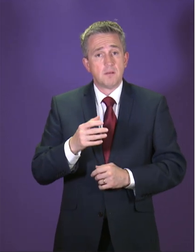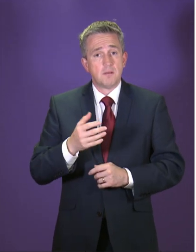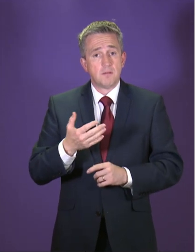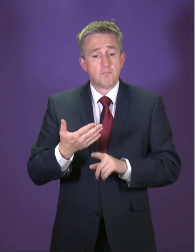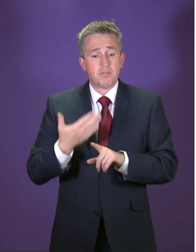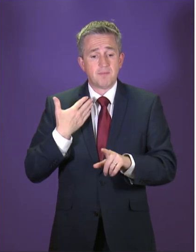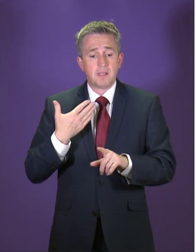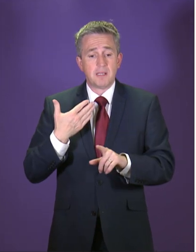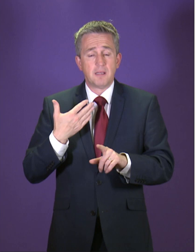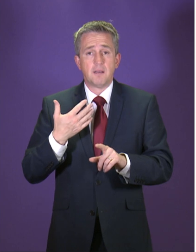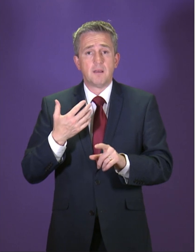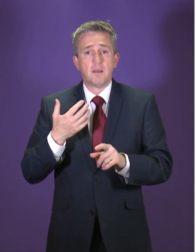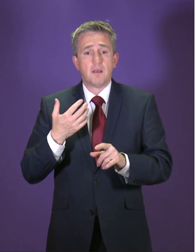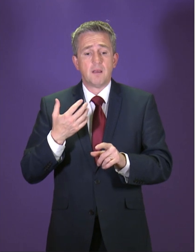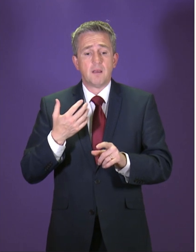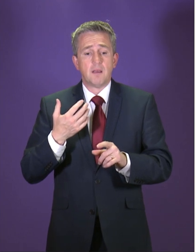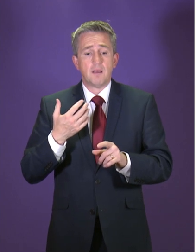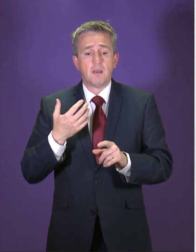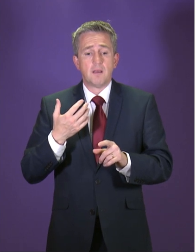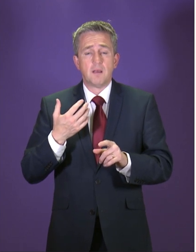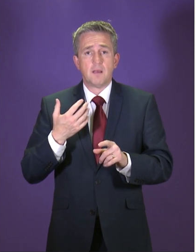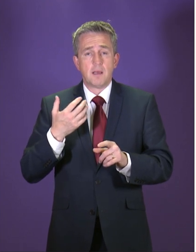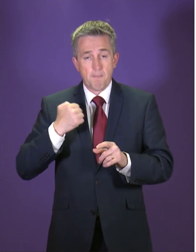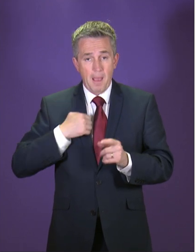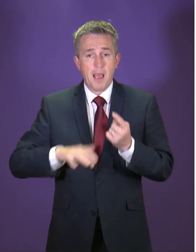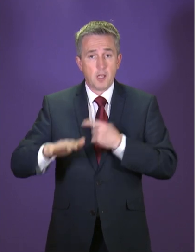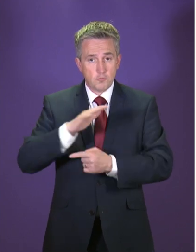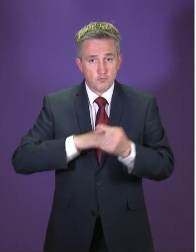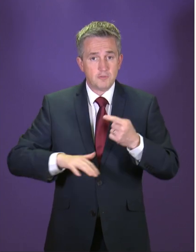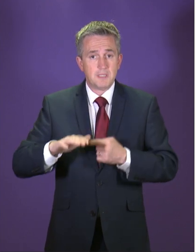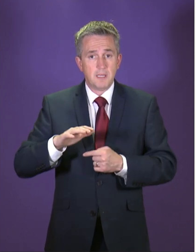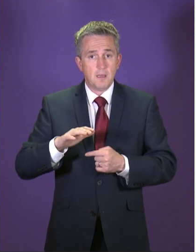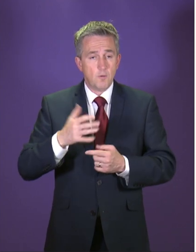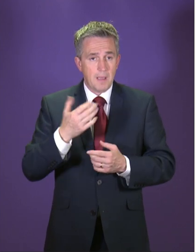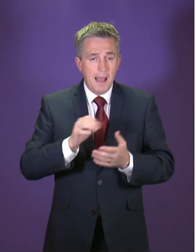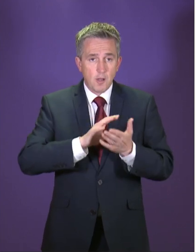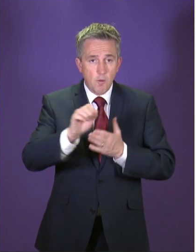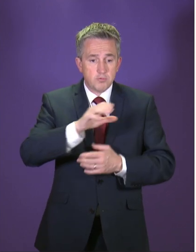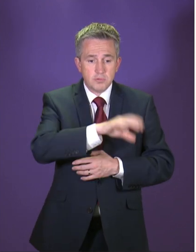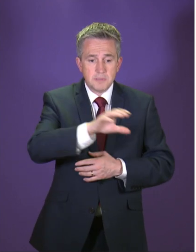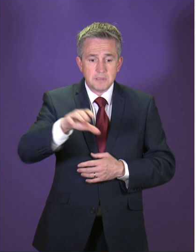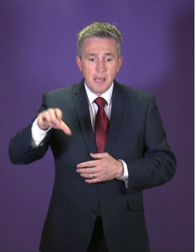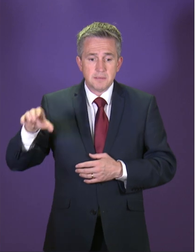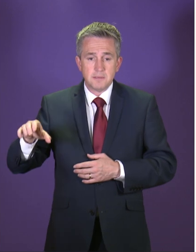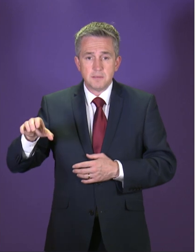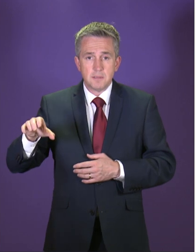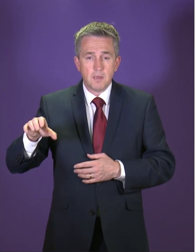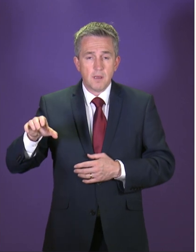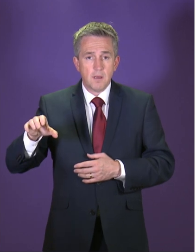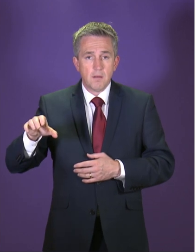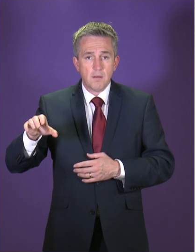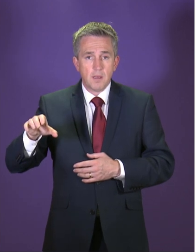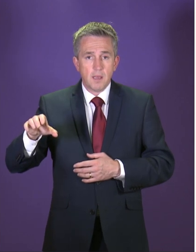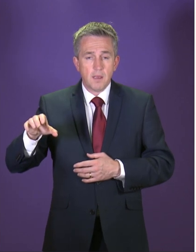a very nice cultural and tourist site. But whether improper